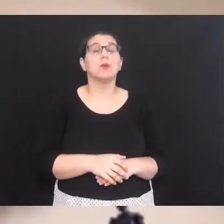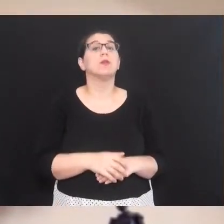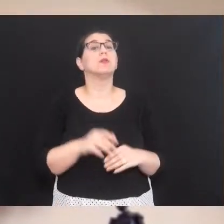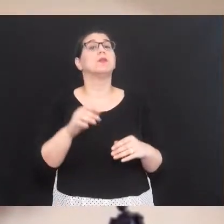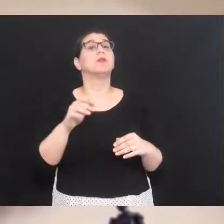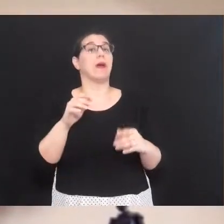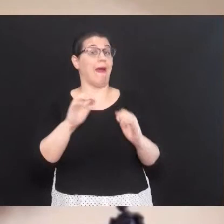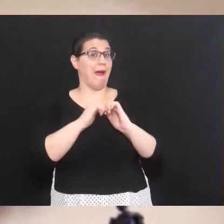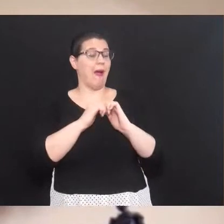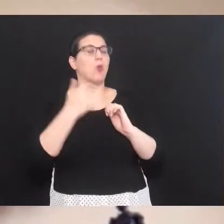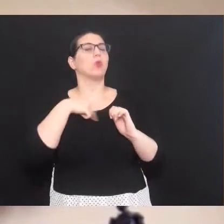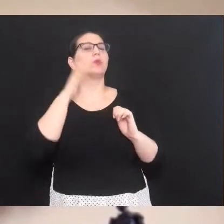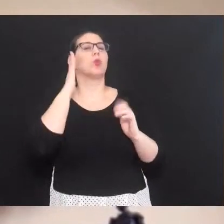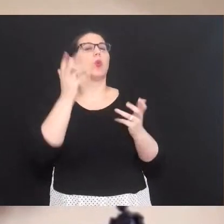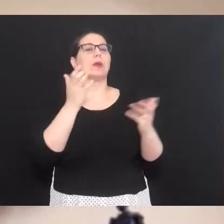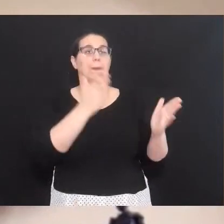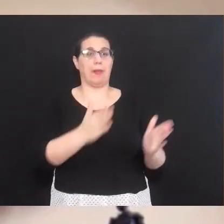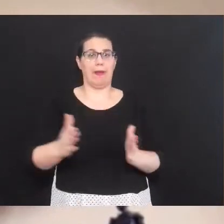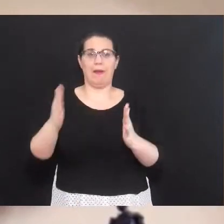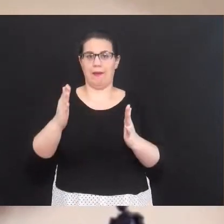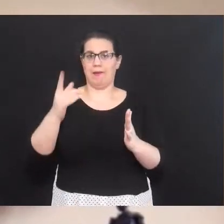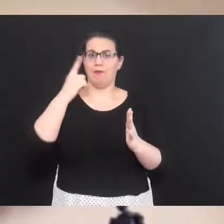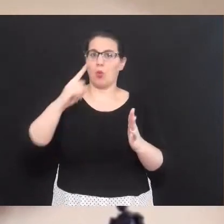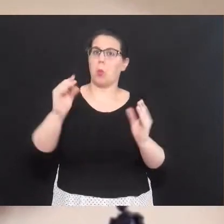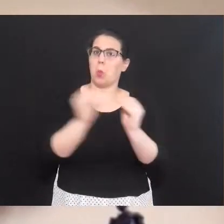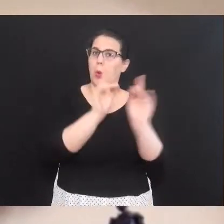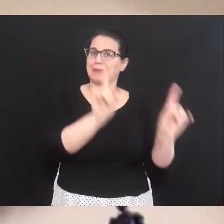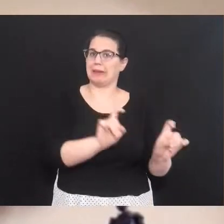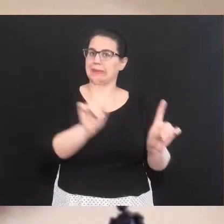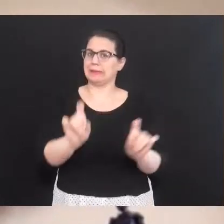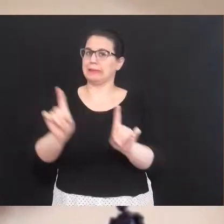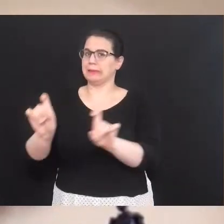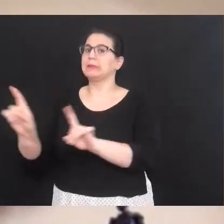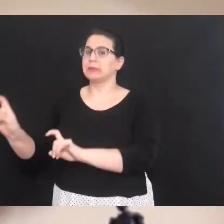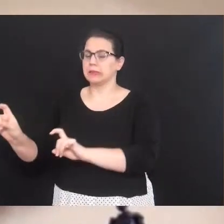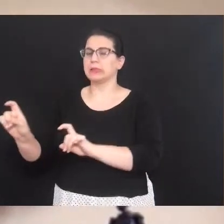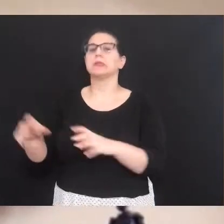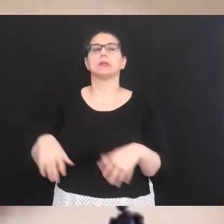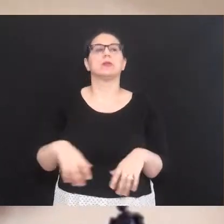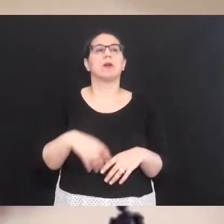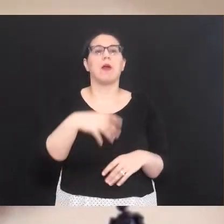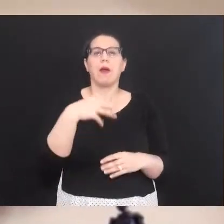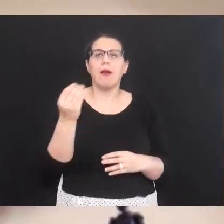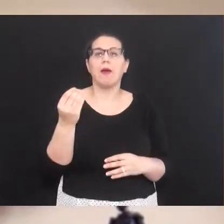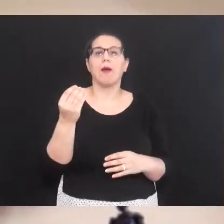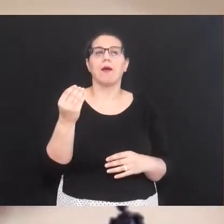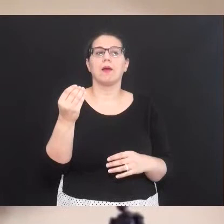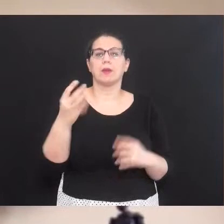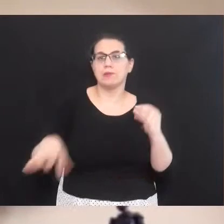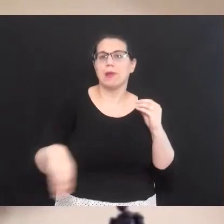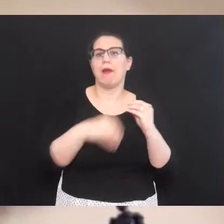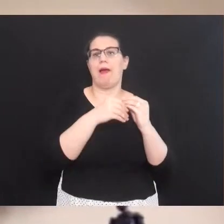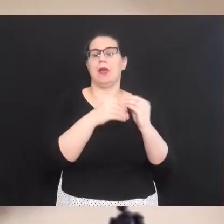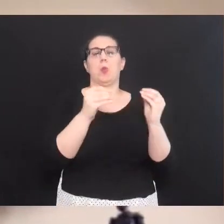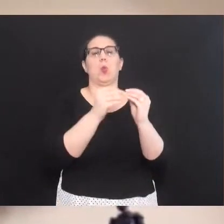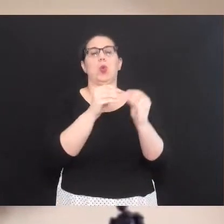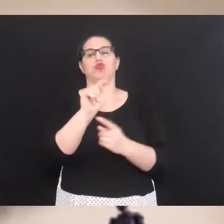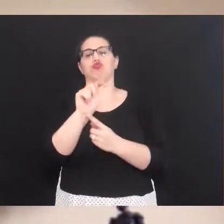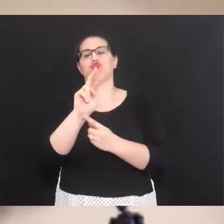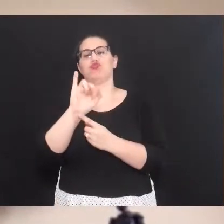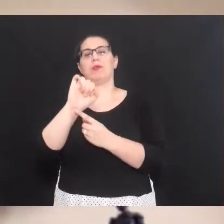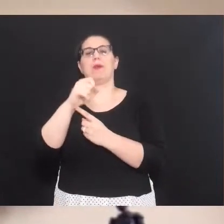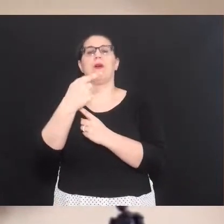to expand testing capability at those areas, as well as additional triage support